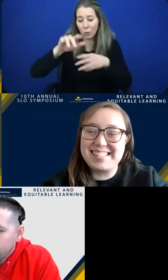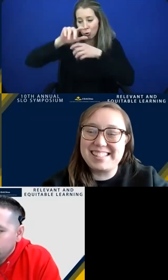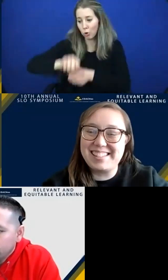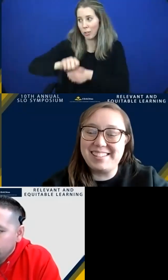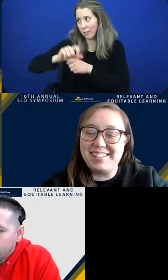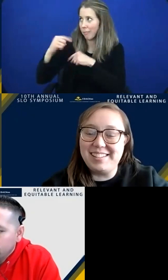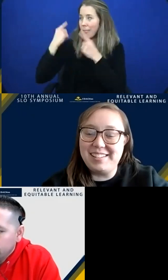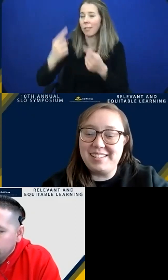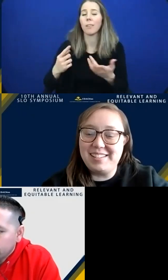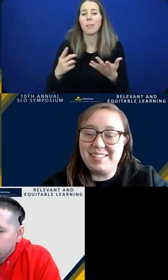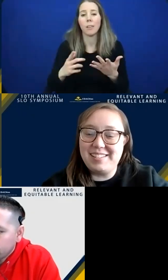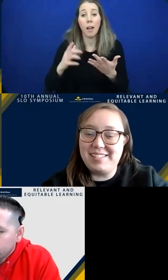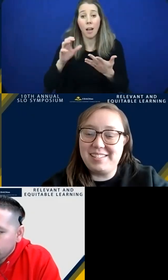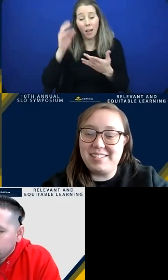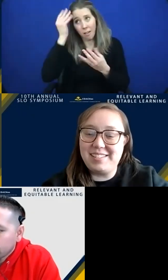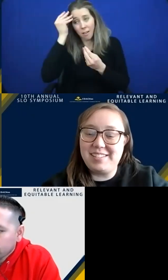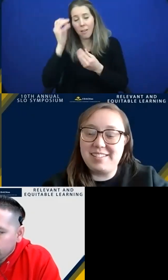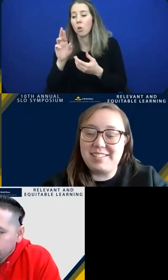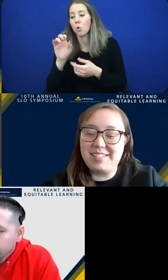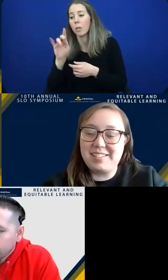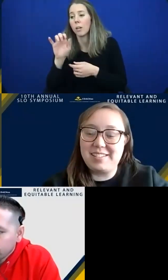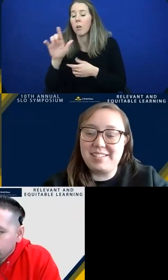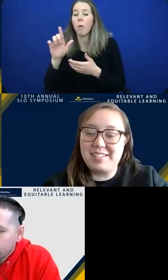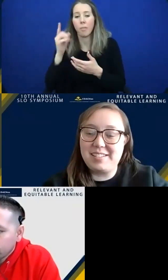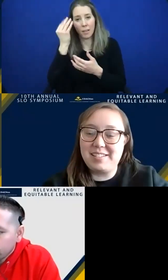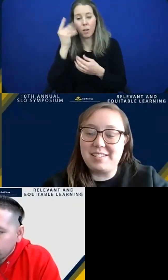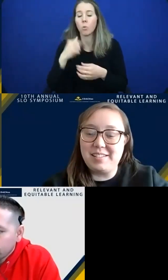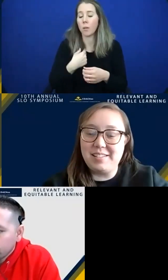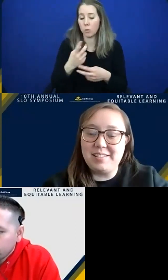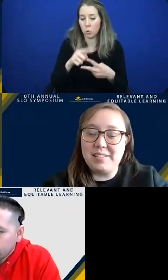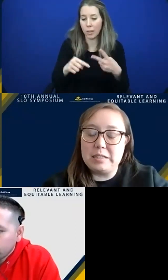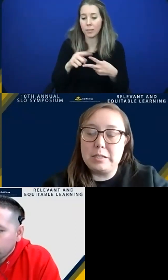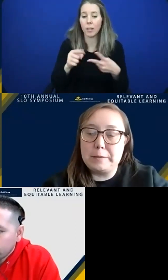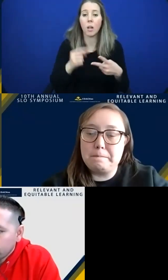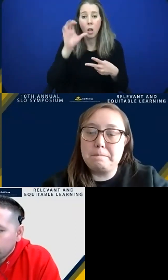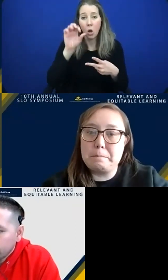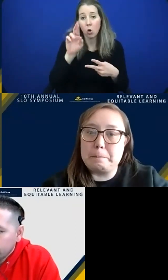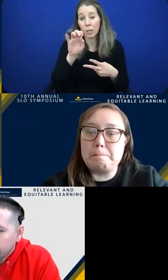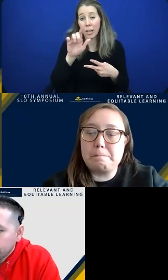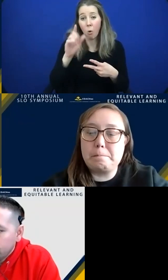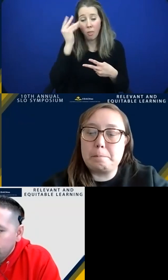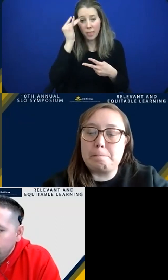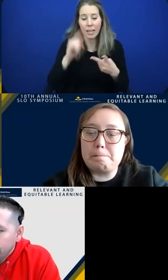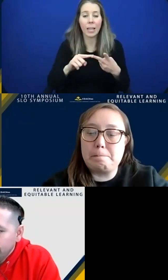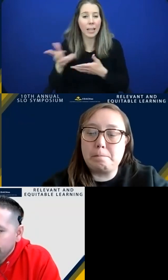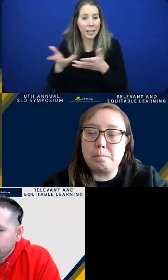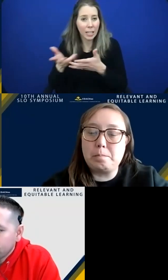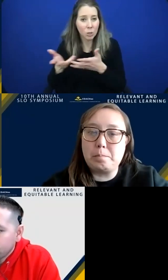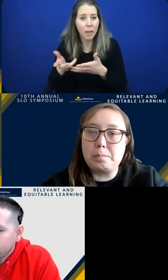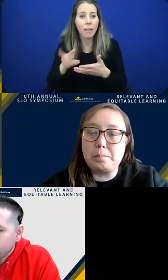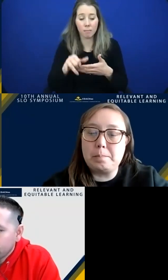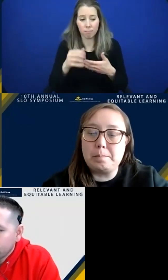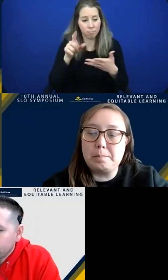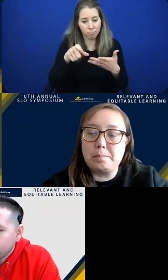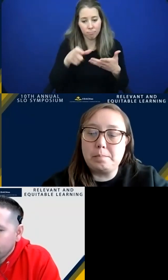4-year. I thought critical thinking. So I'm going to say 2 things: critical thinking and engagement, because that's what it takes to like be in the world and engage and